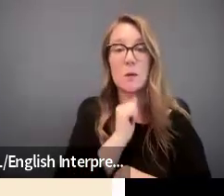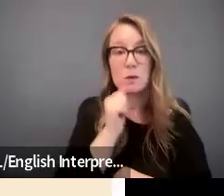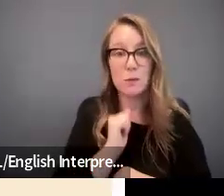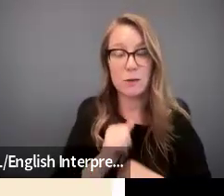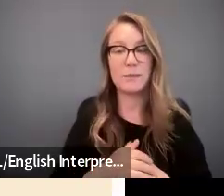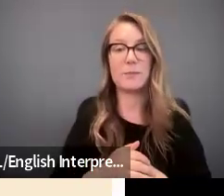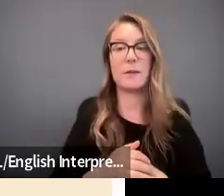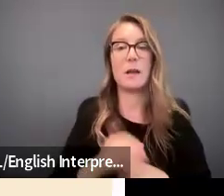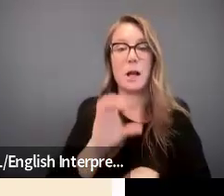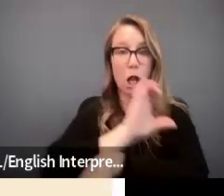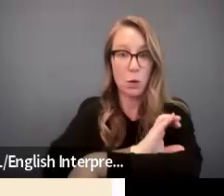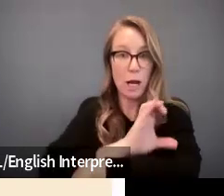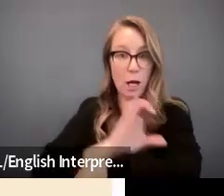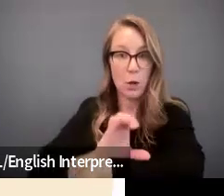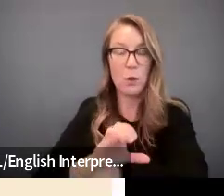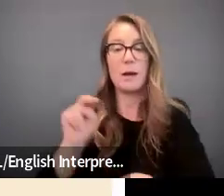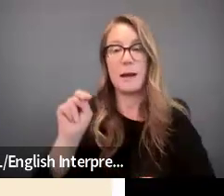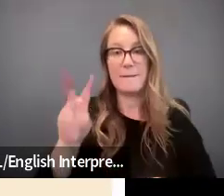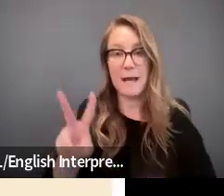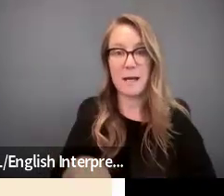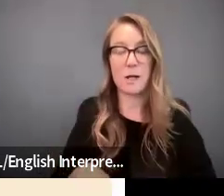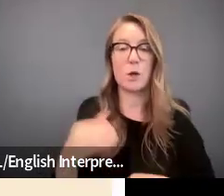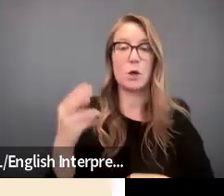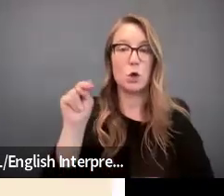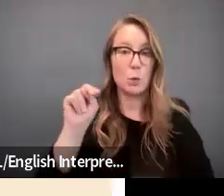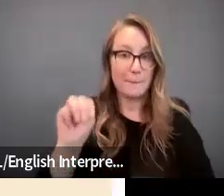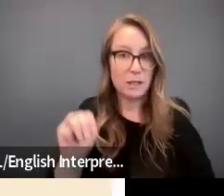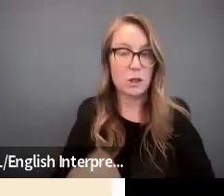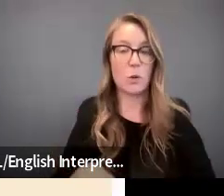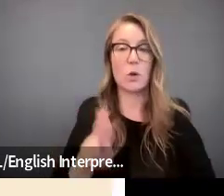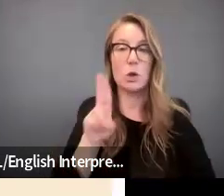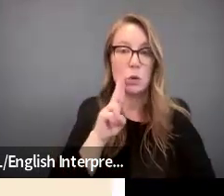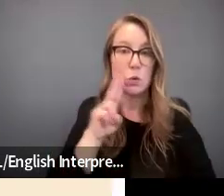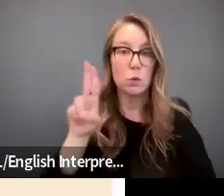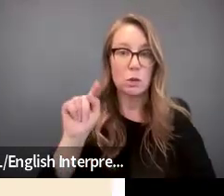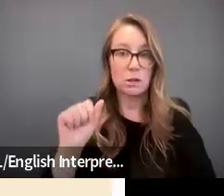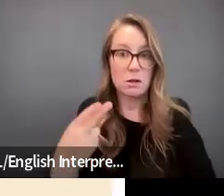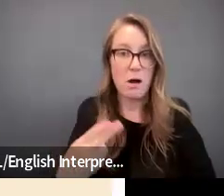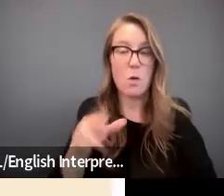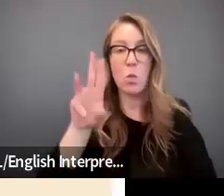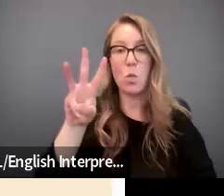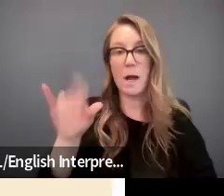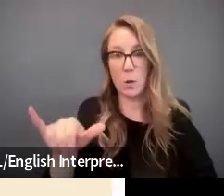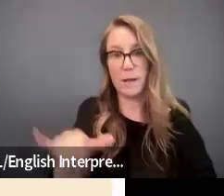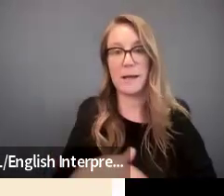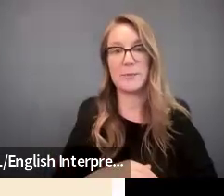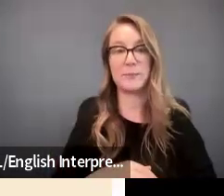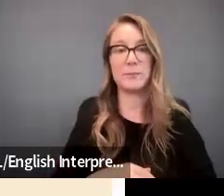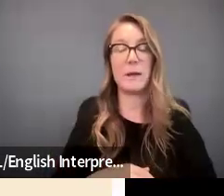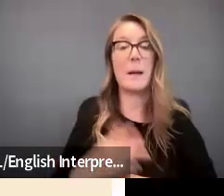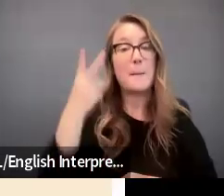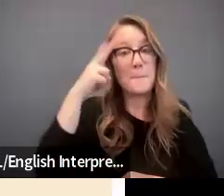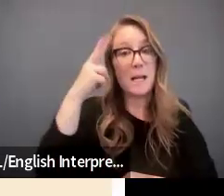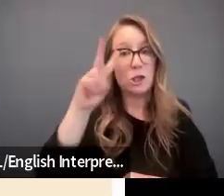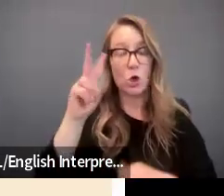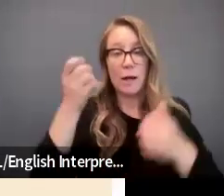Arizona, Colorado, Nevada, New Mexico, Utah, and Wyoming. Mexico